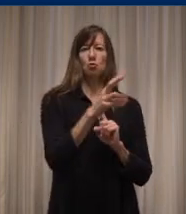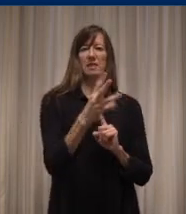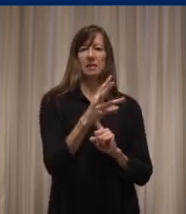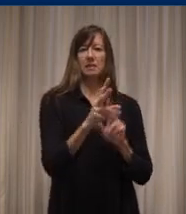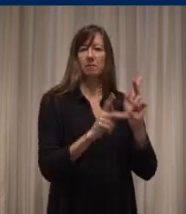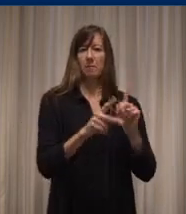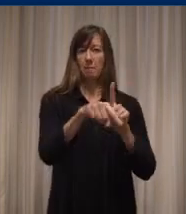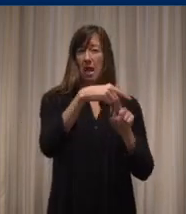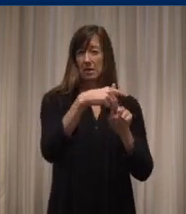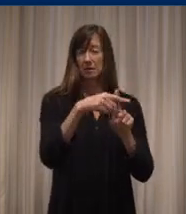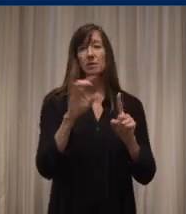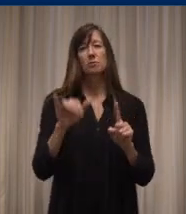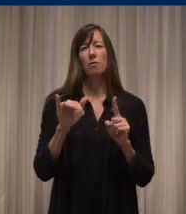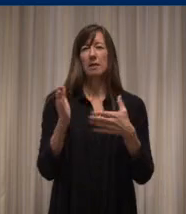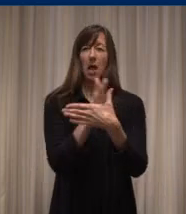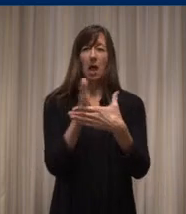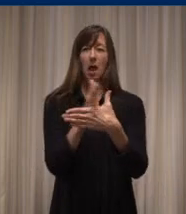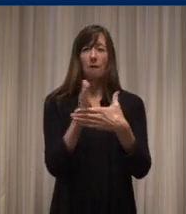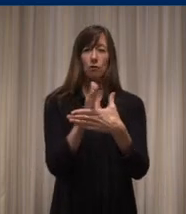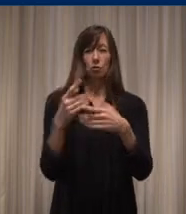a 48-hour average of